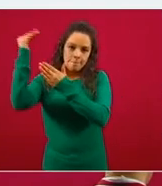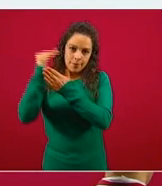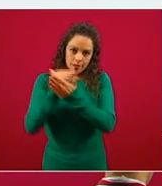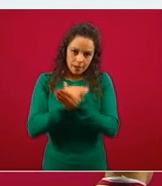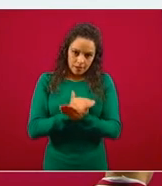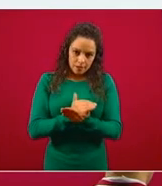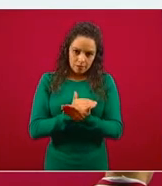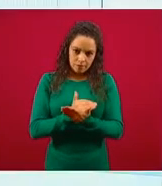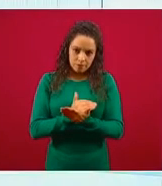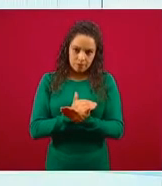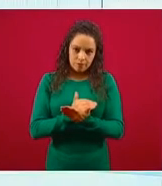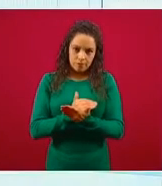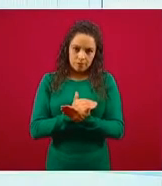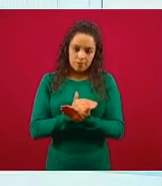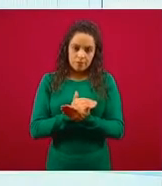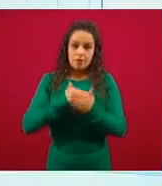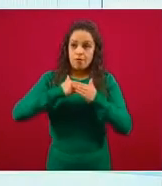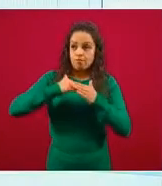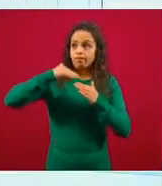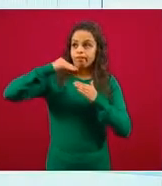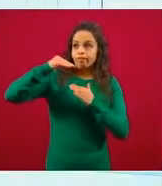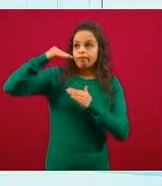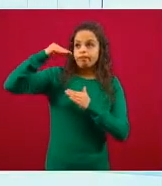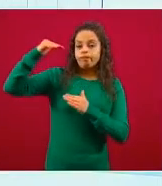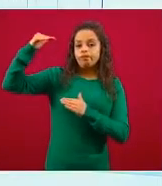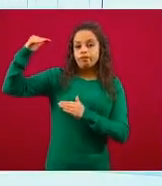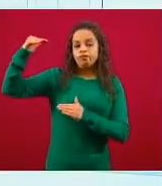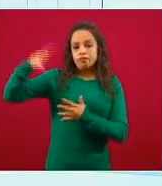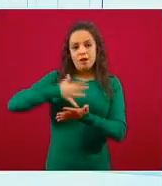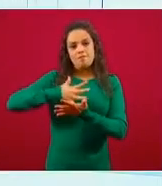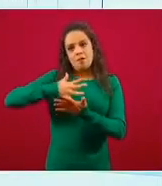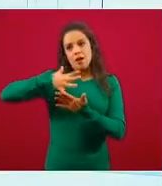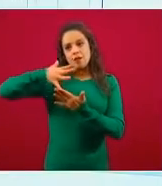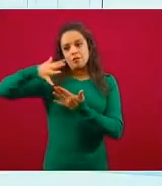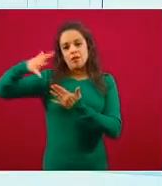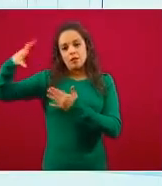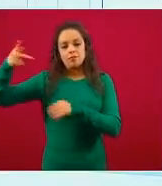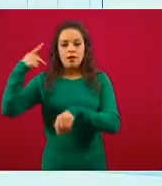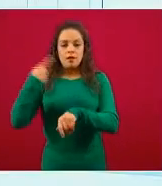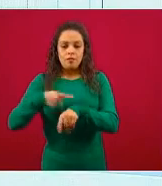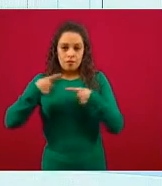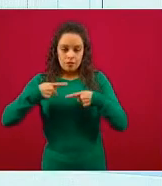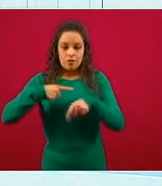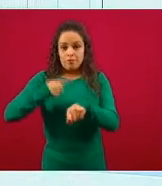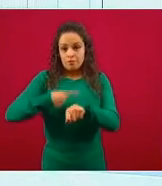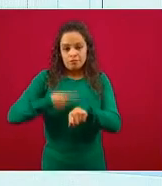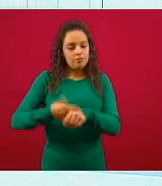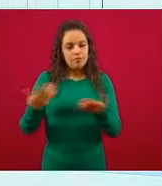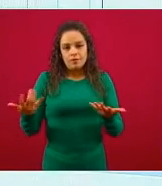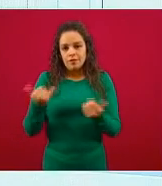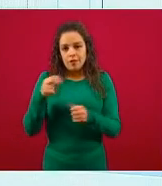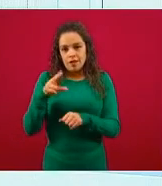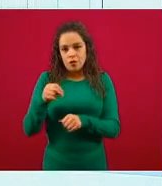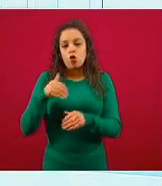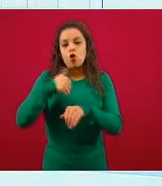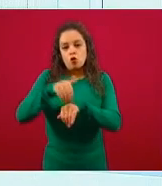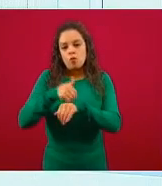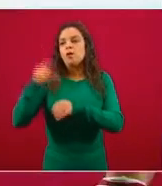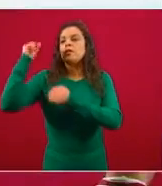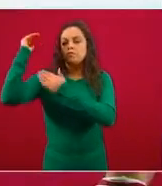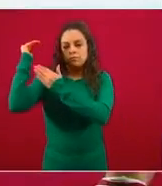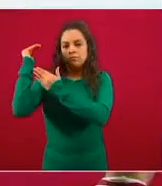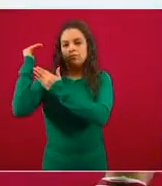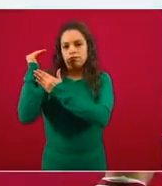meaning that we are starting to reach the inflection point in which we can start slowly coming out of the